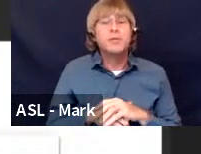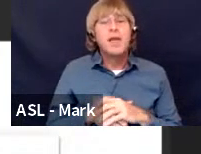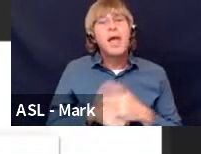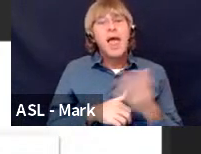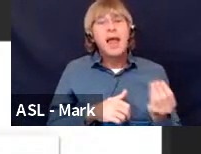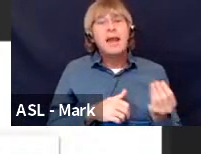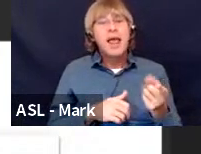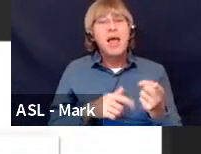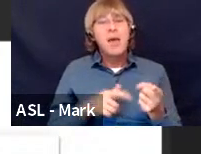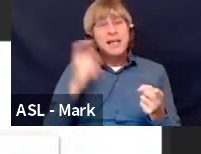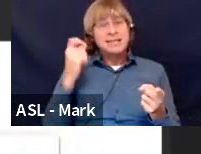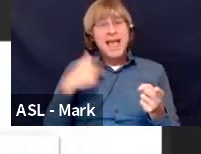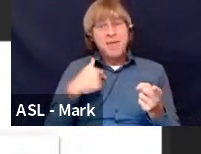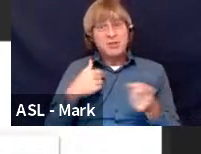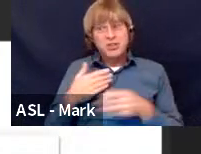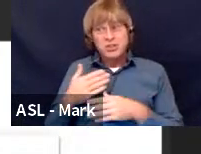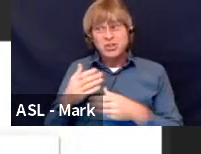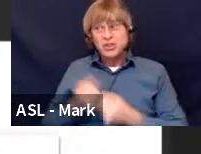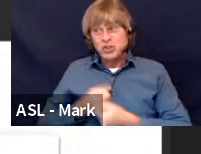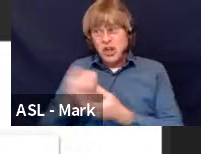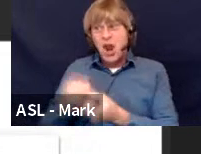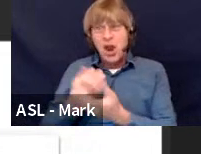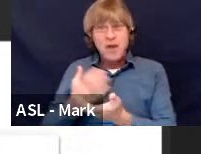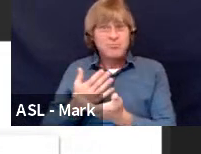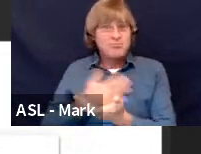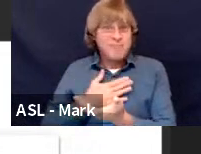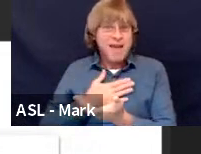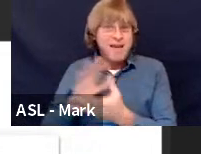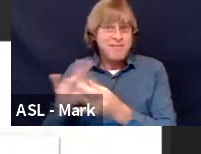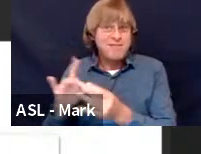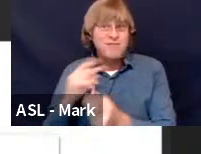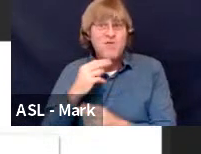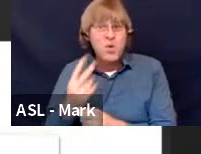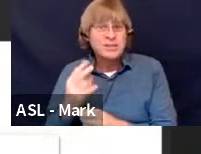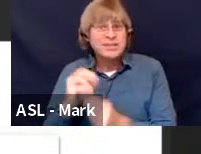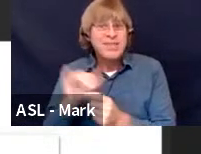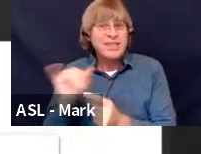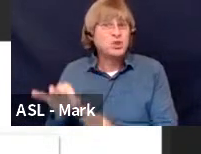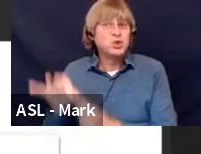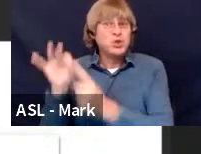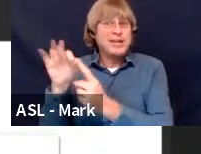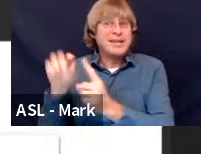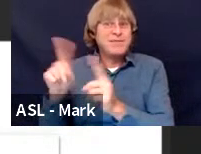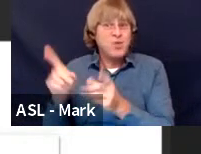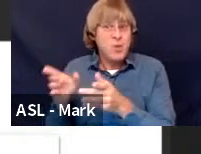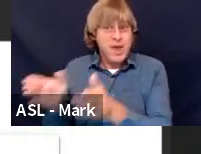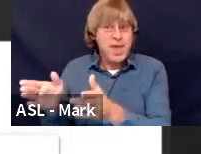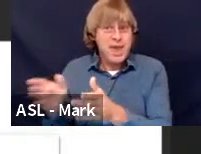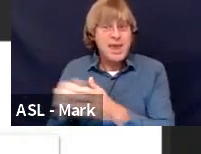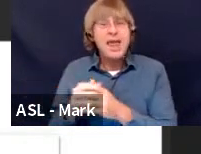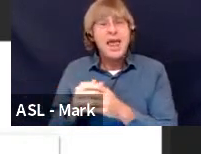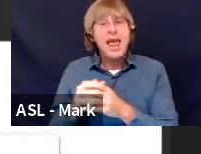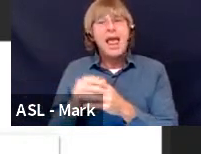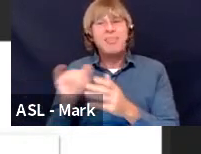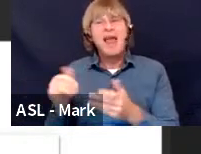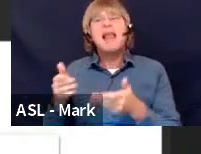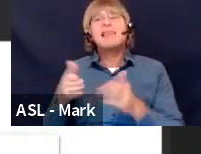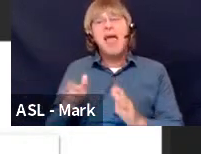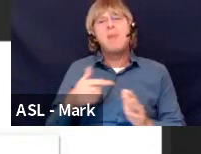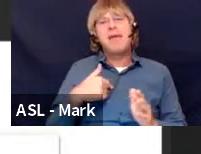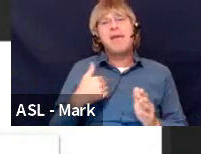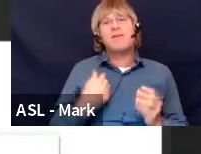And because I was sharing my voice in this unique way, it afforded me a lot